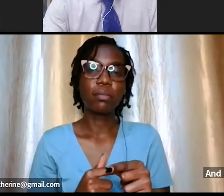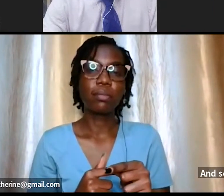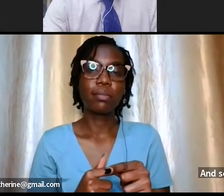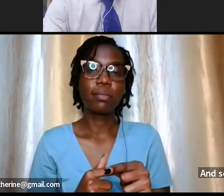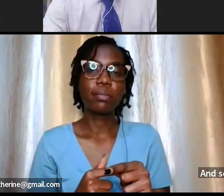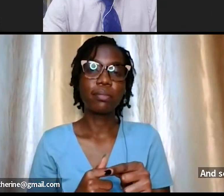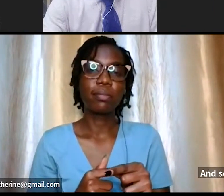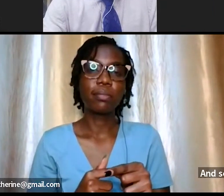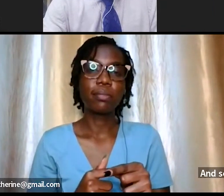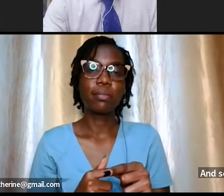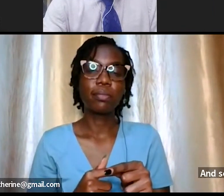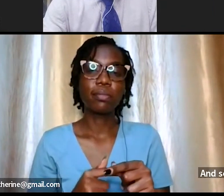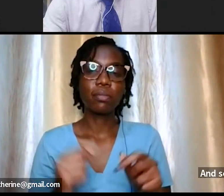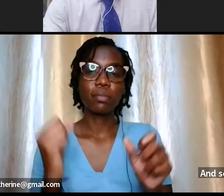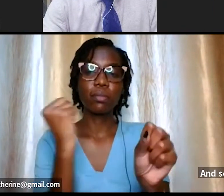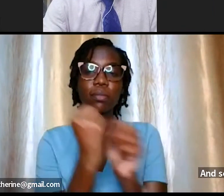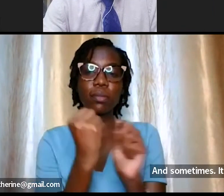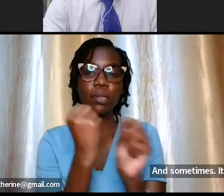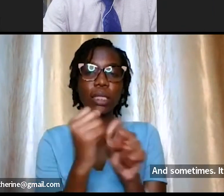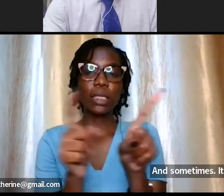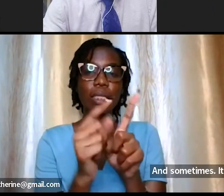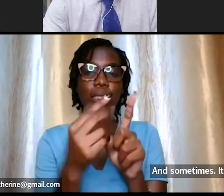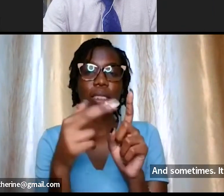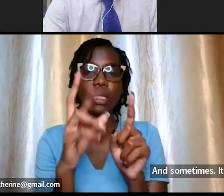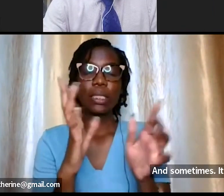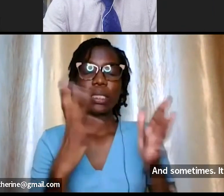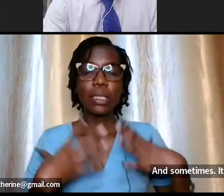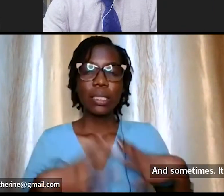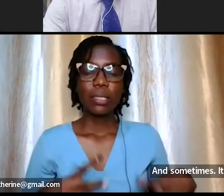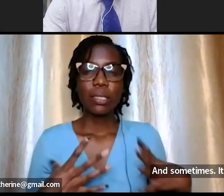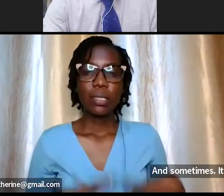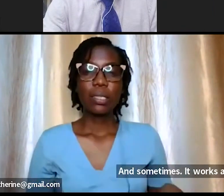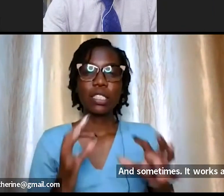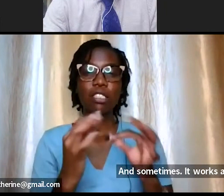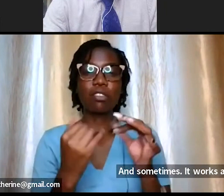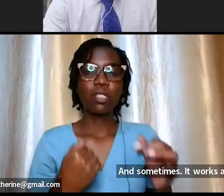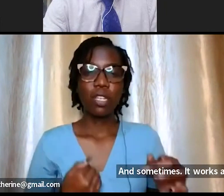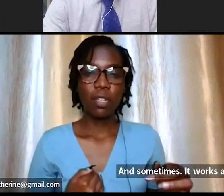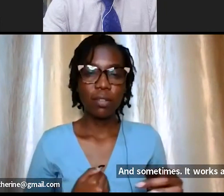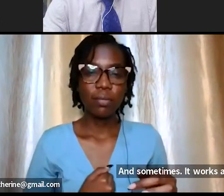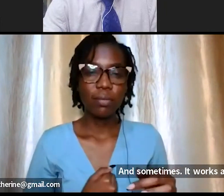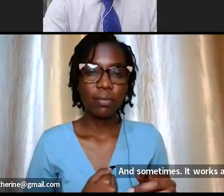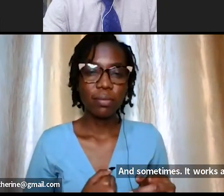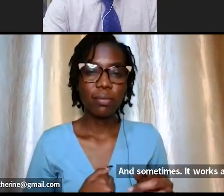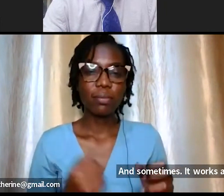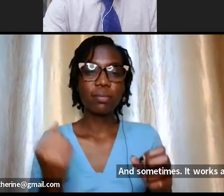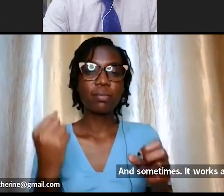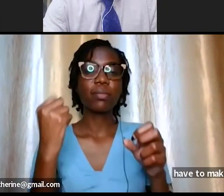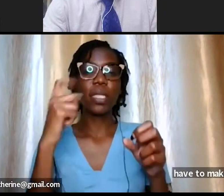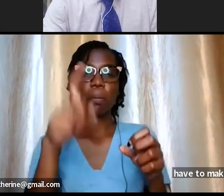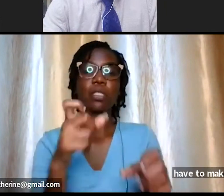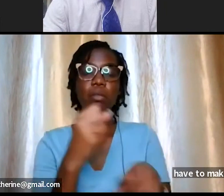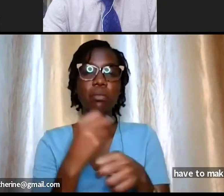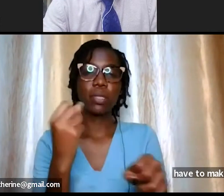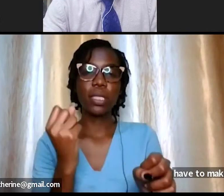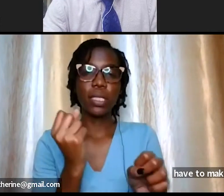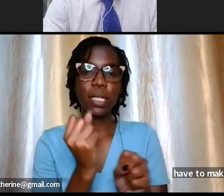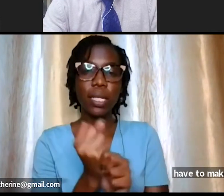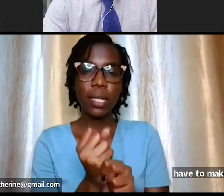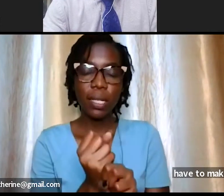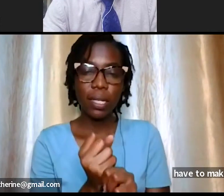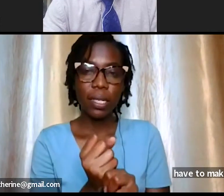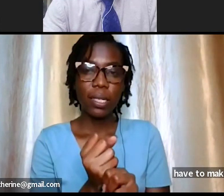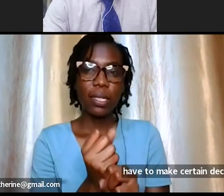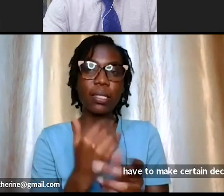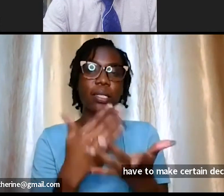it works against us as HR people when we have to make certain decisions continuously that favors